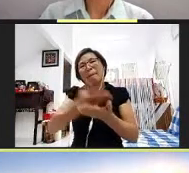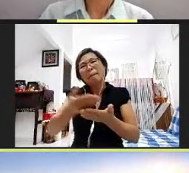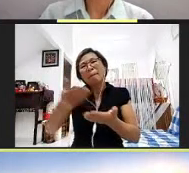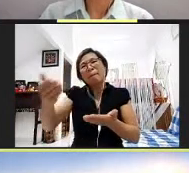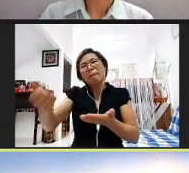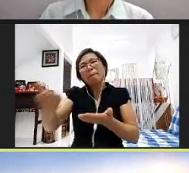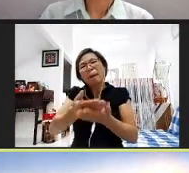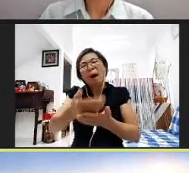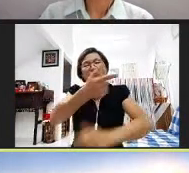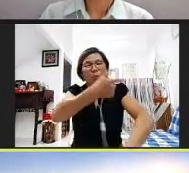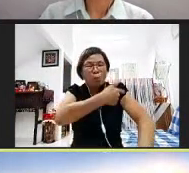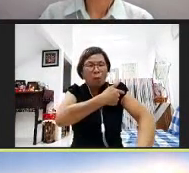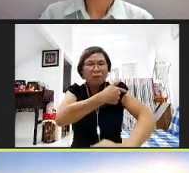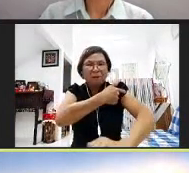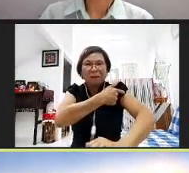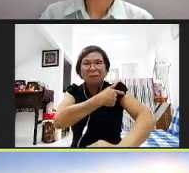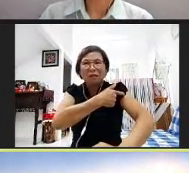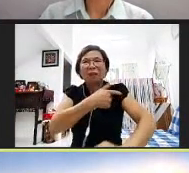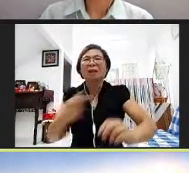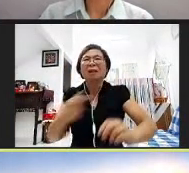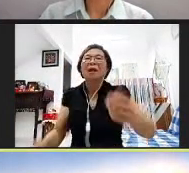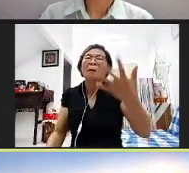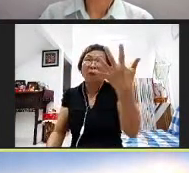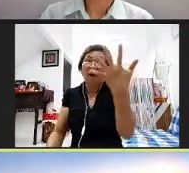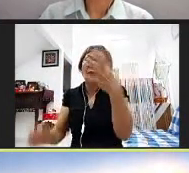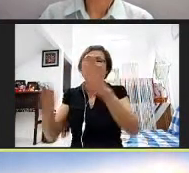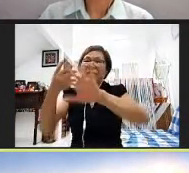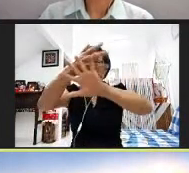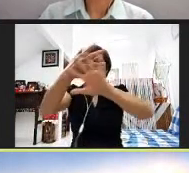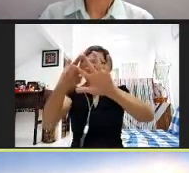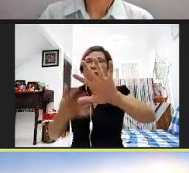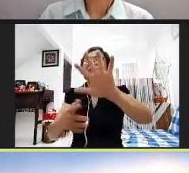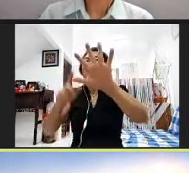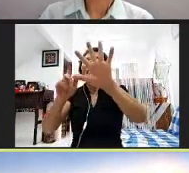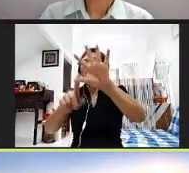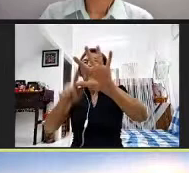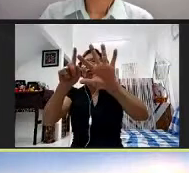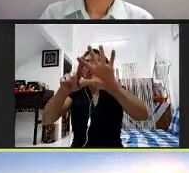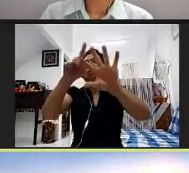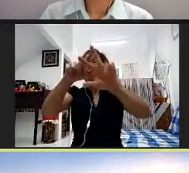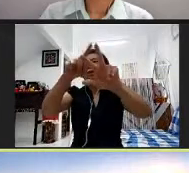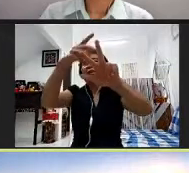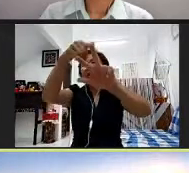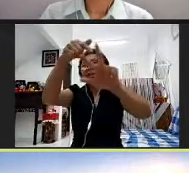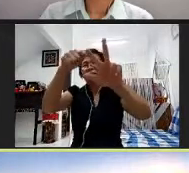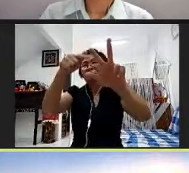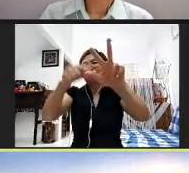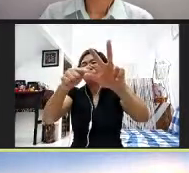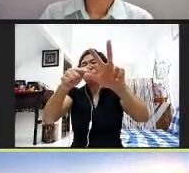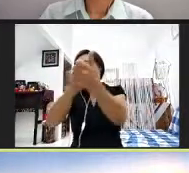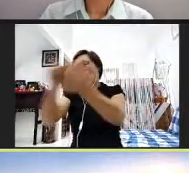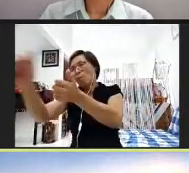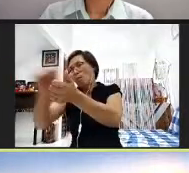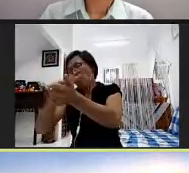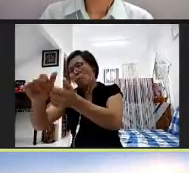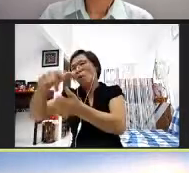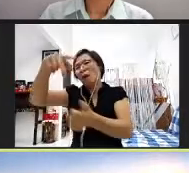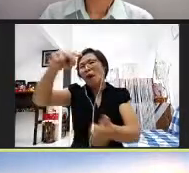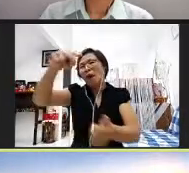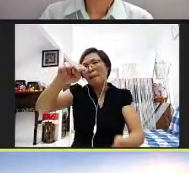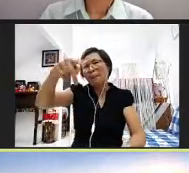vaccines, and only 3 so far has approved by the Drug Authority, NPRA,